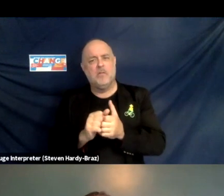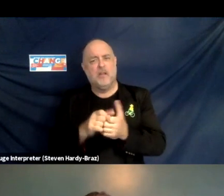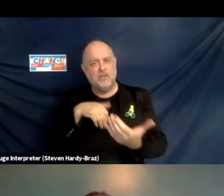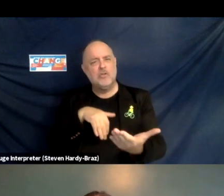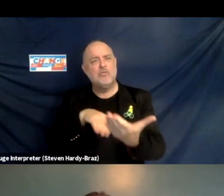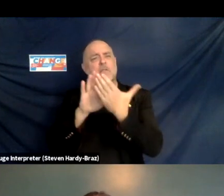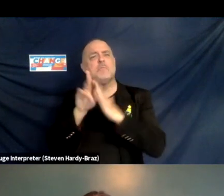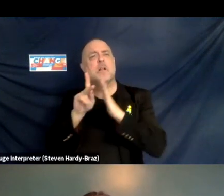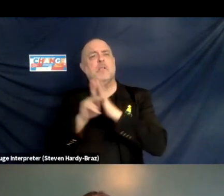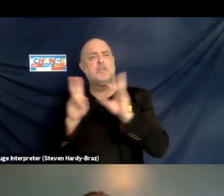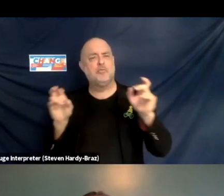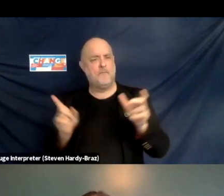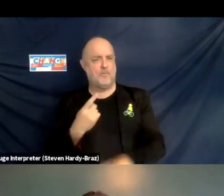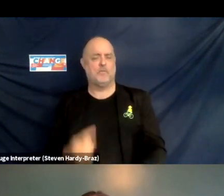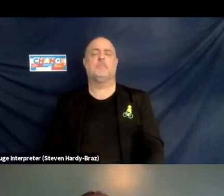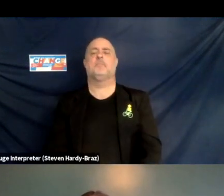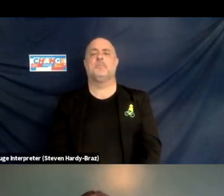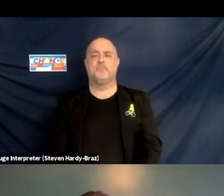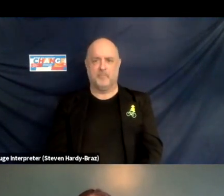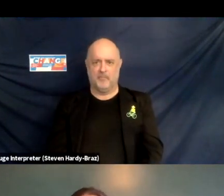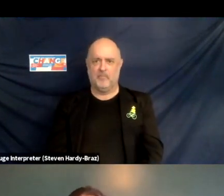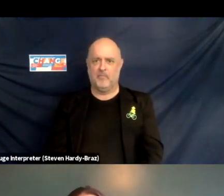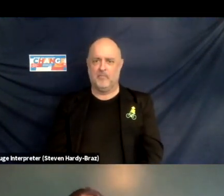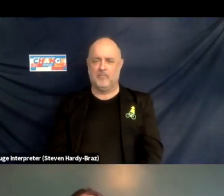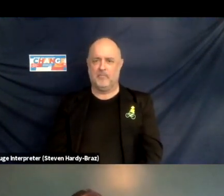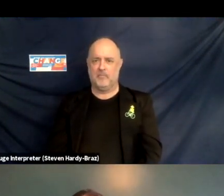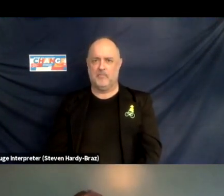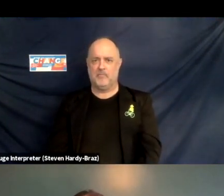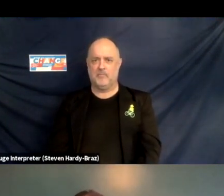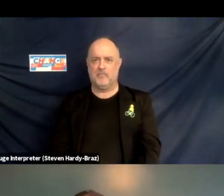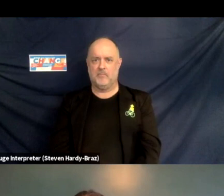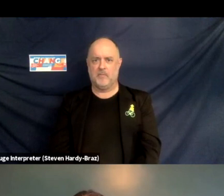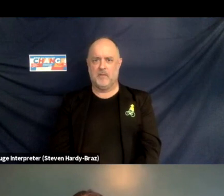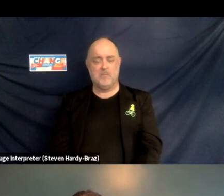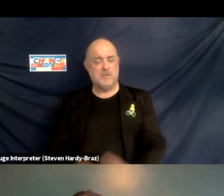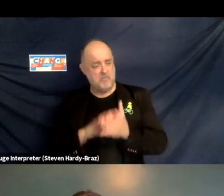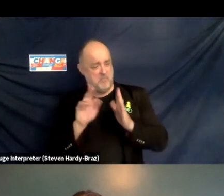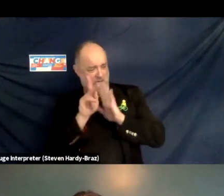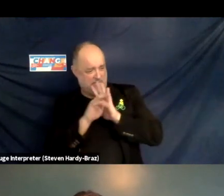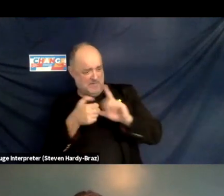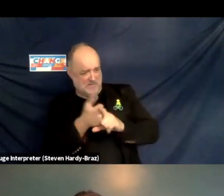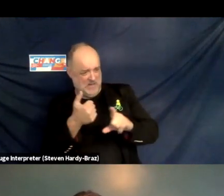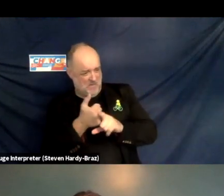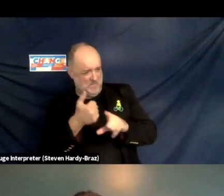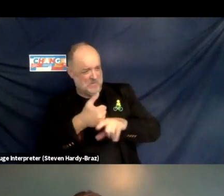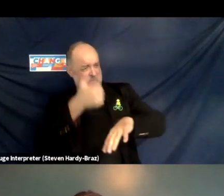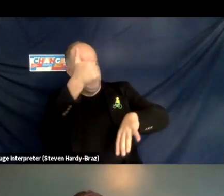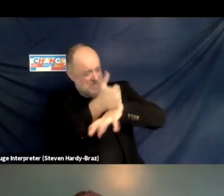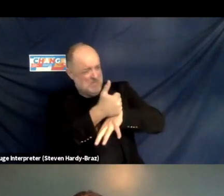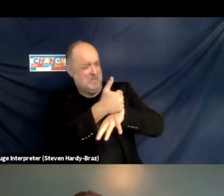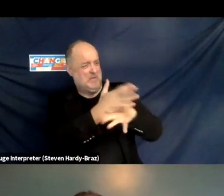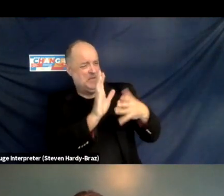the policies first that give these institutions the sort of liberty,